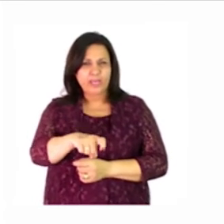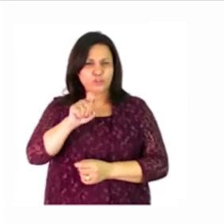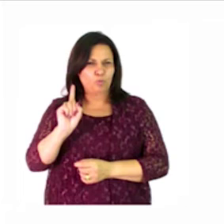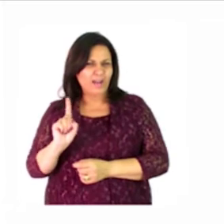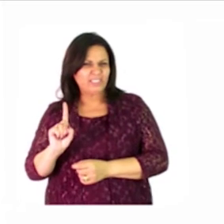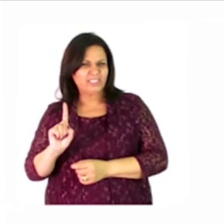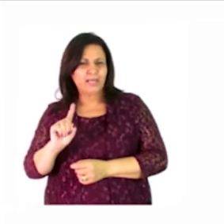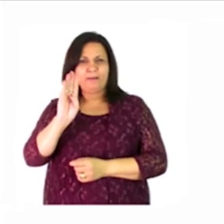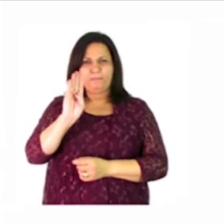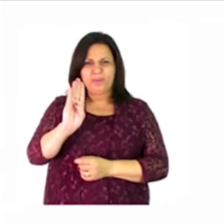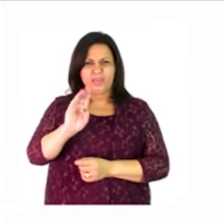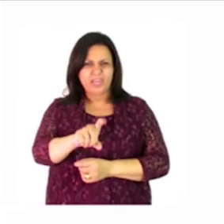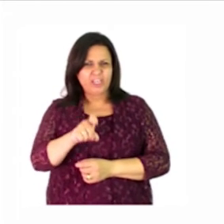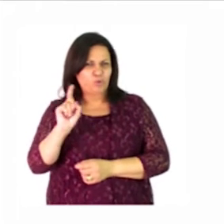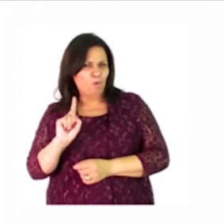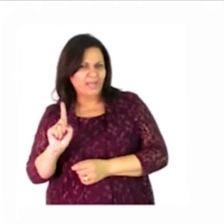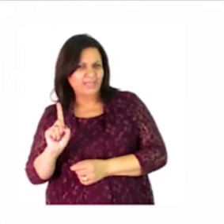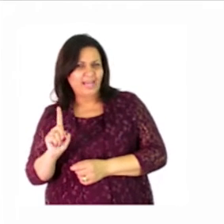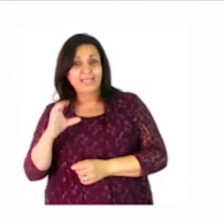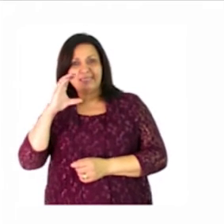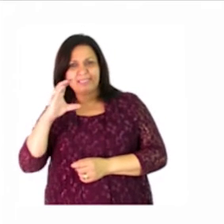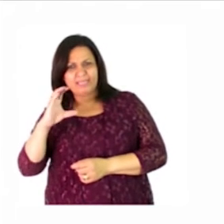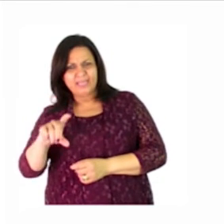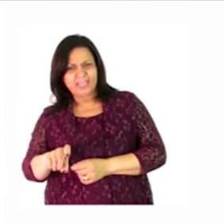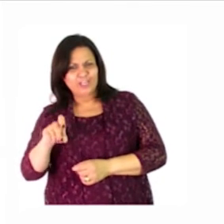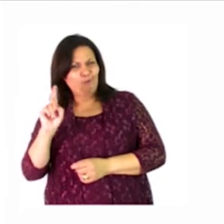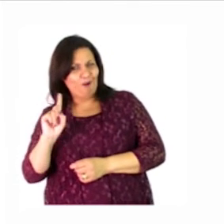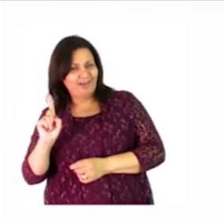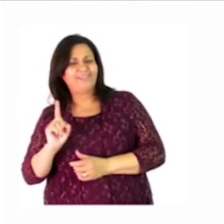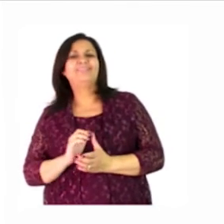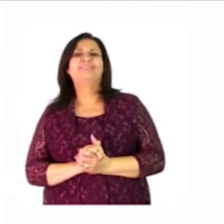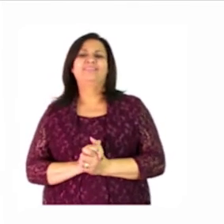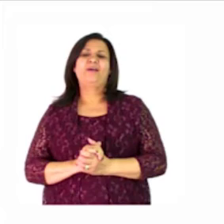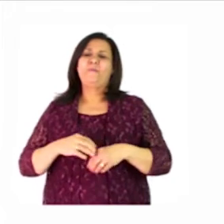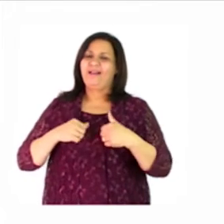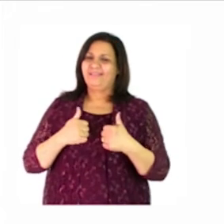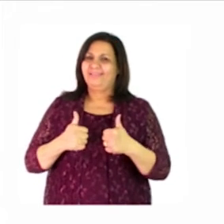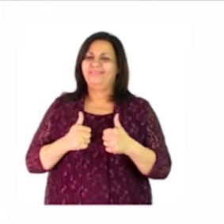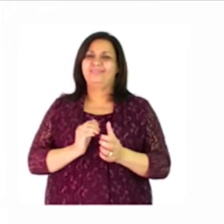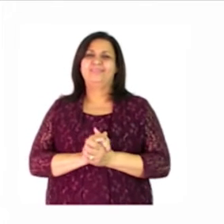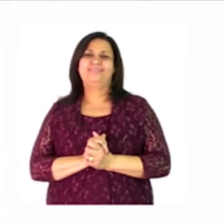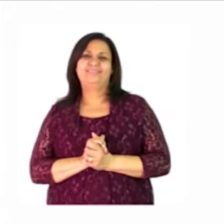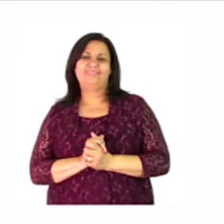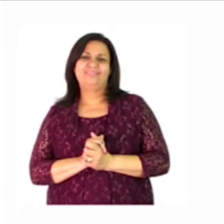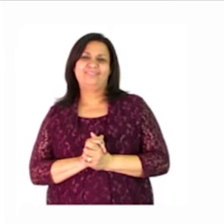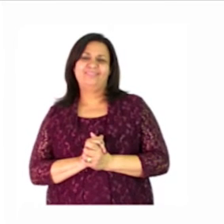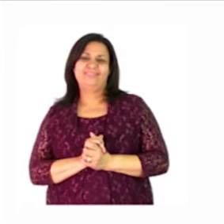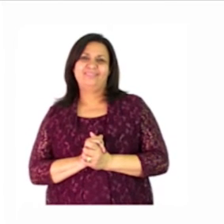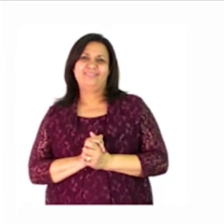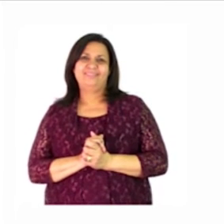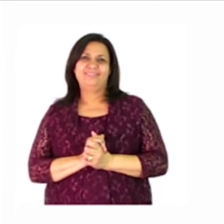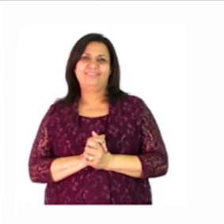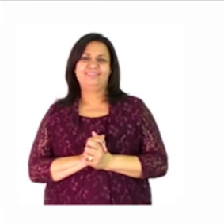Bobby has caught, and what Casey has caught. Well done. I believe we